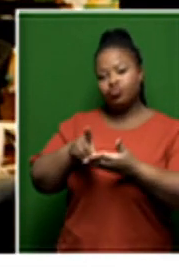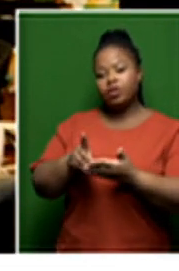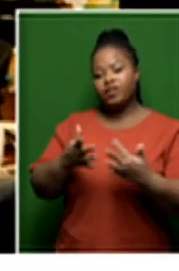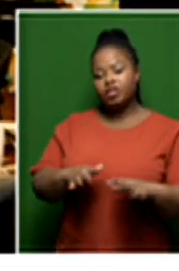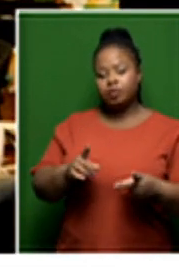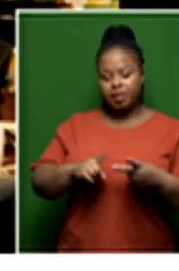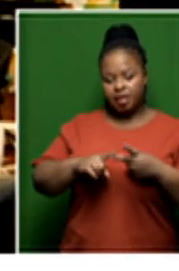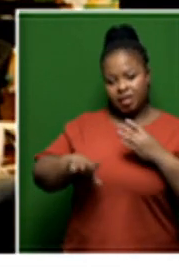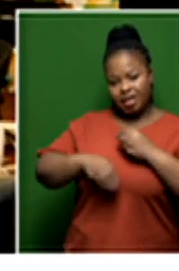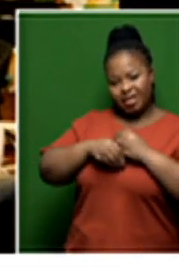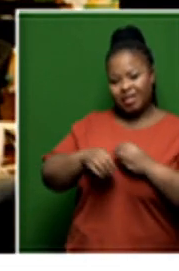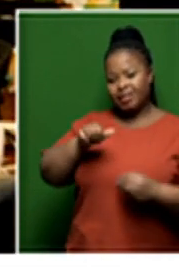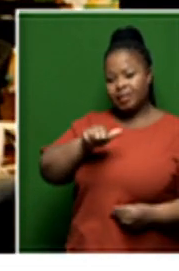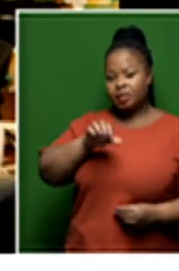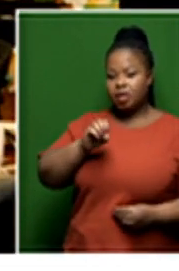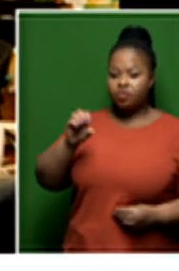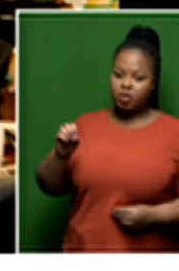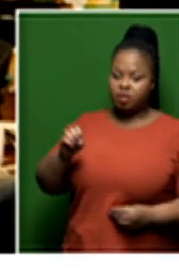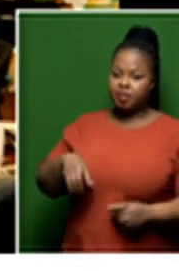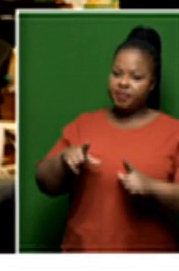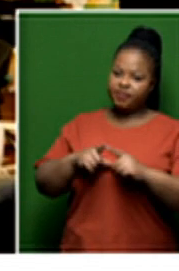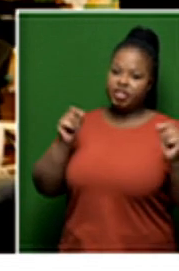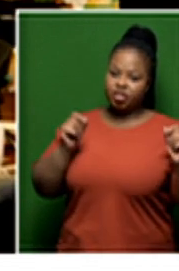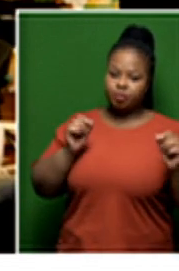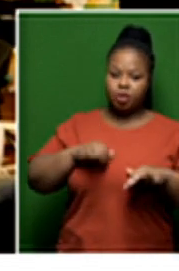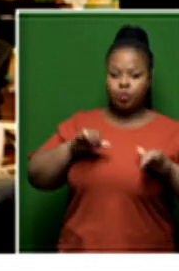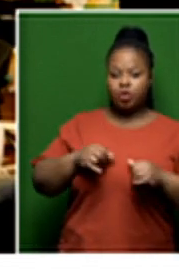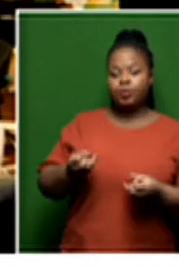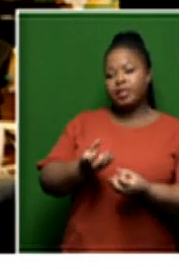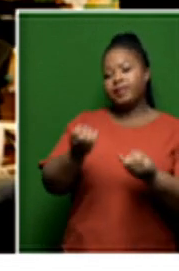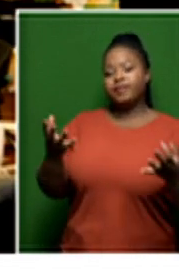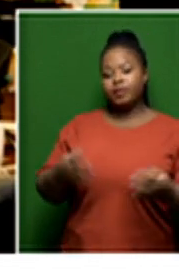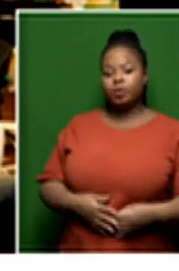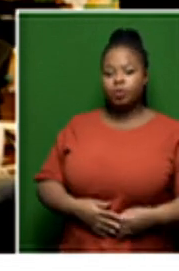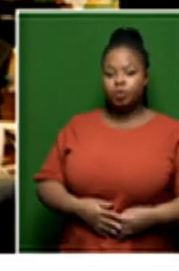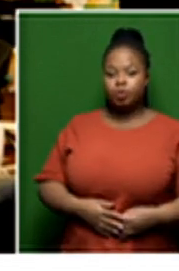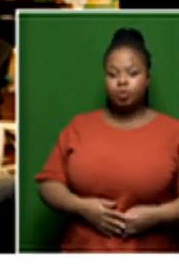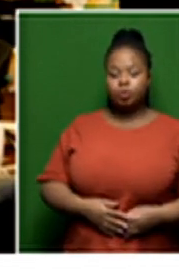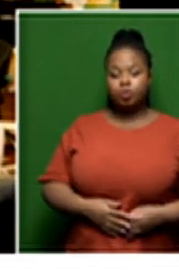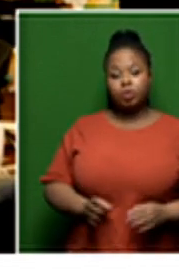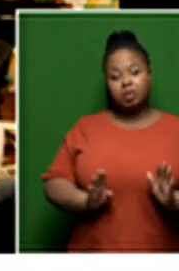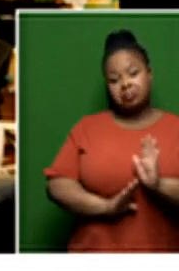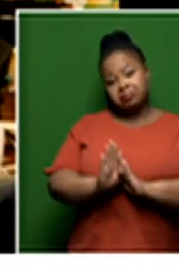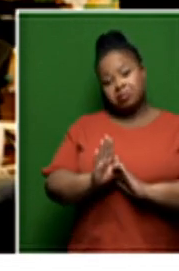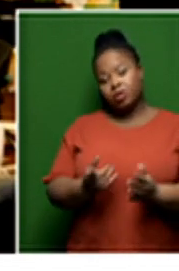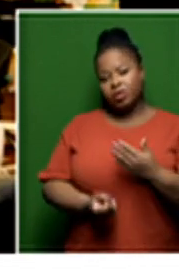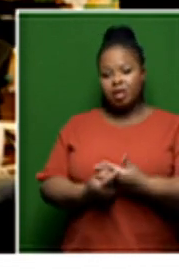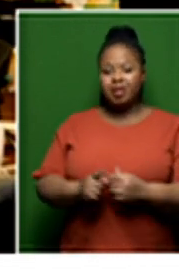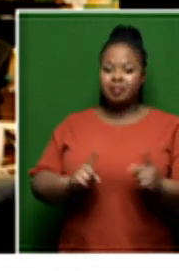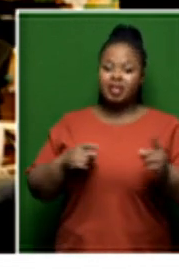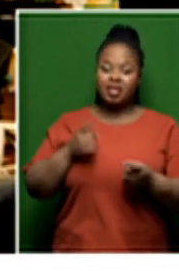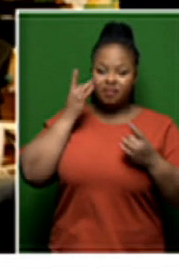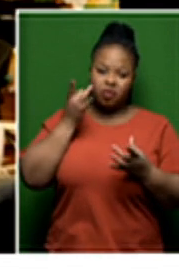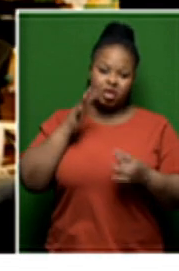have another 600 as well, which have been completed and are waiting for handover. So that's the progress, but the